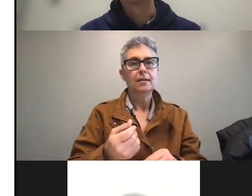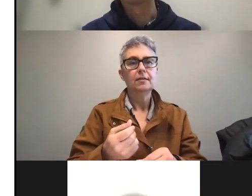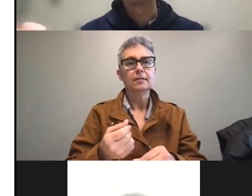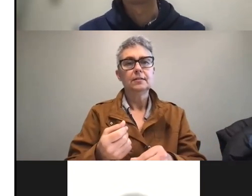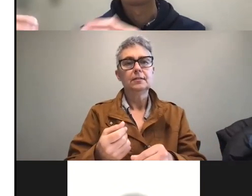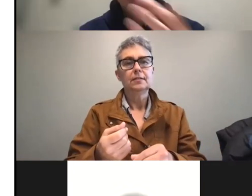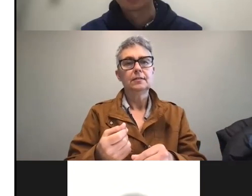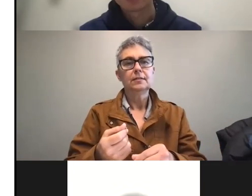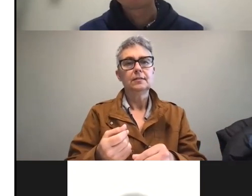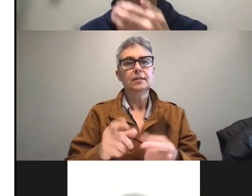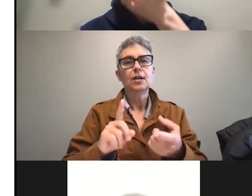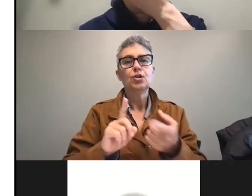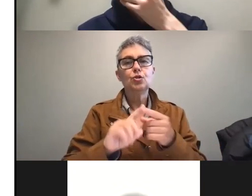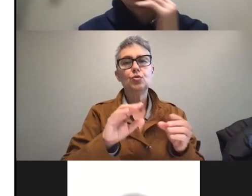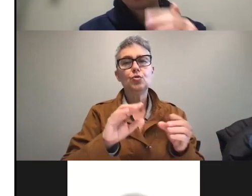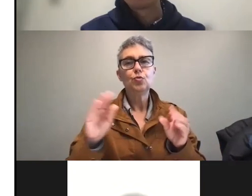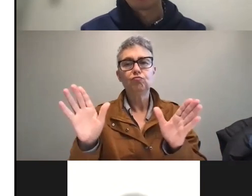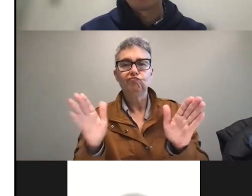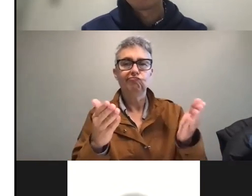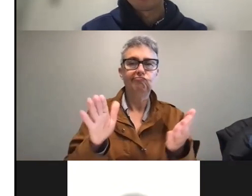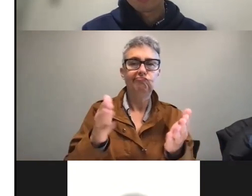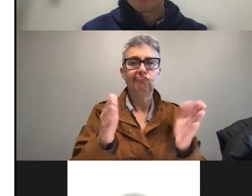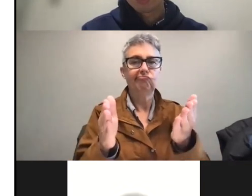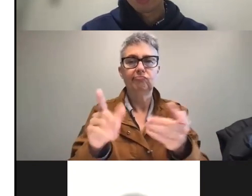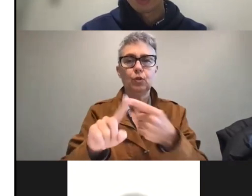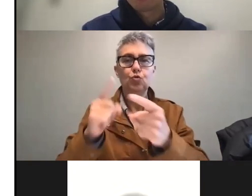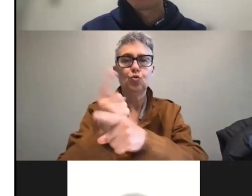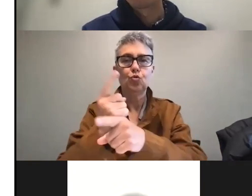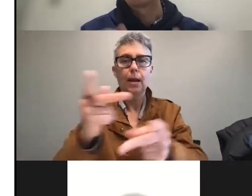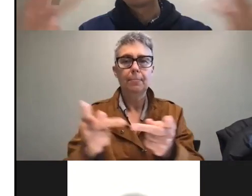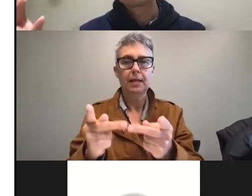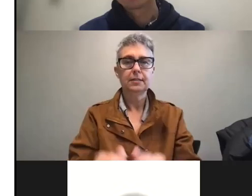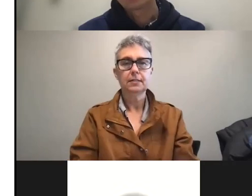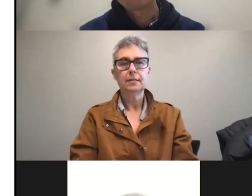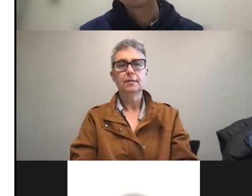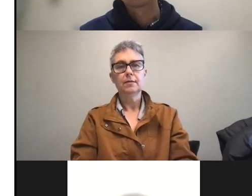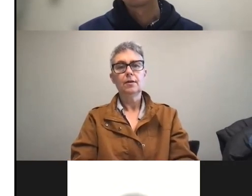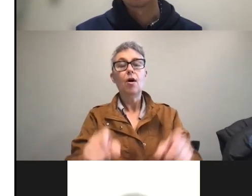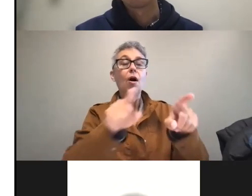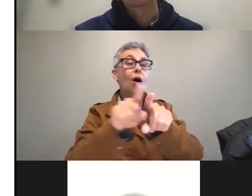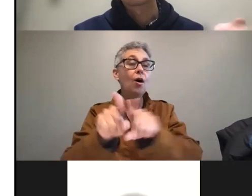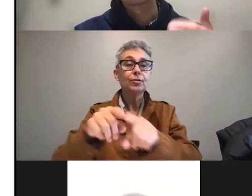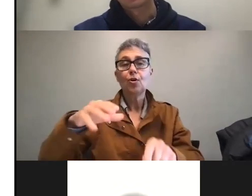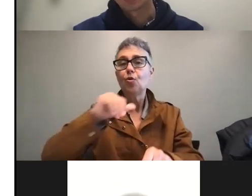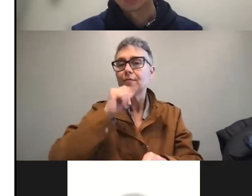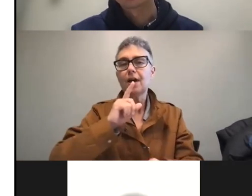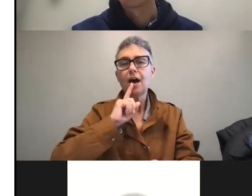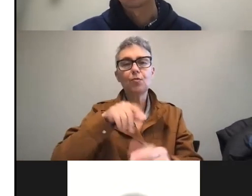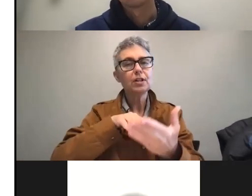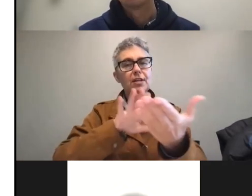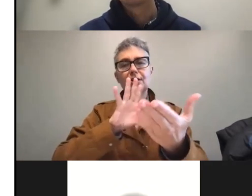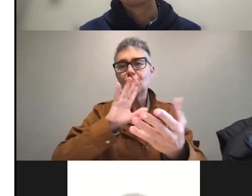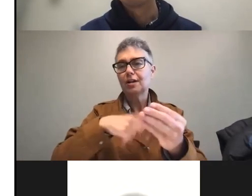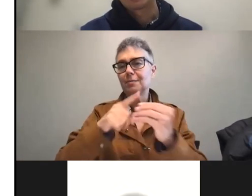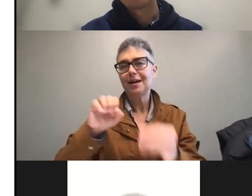that it will go into the right place. So now we haven't really addressed the side chains